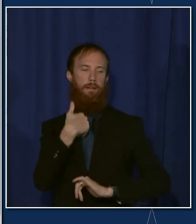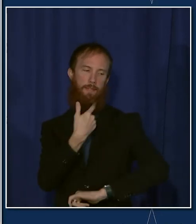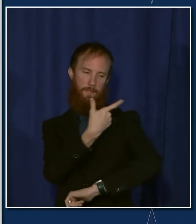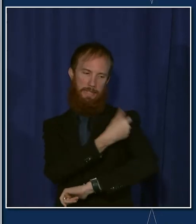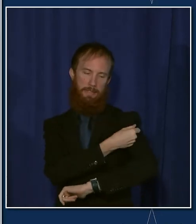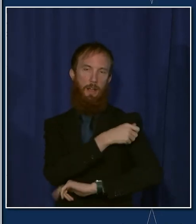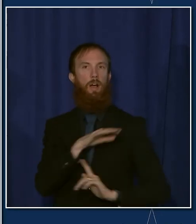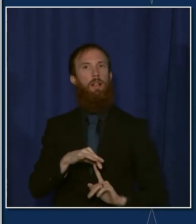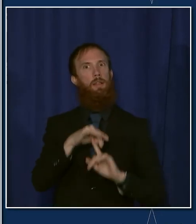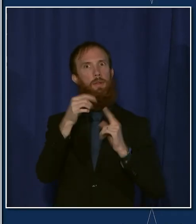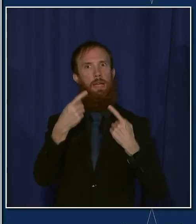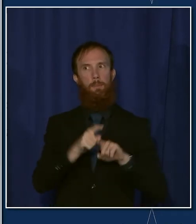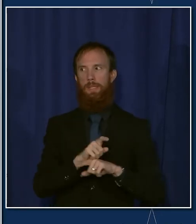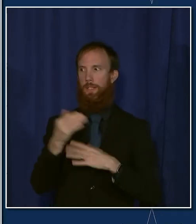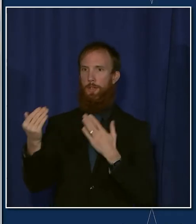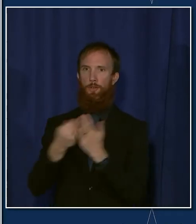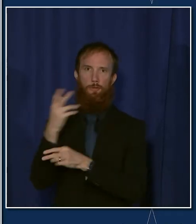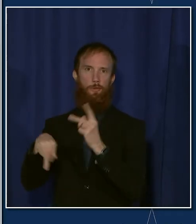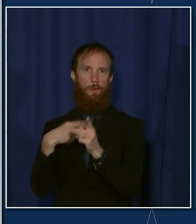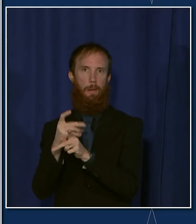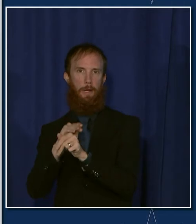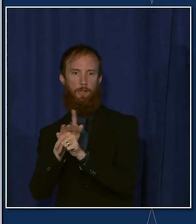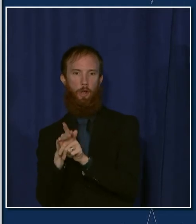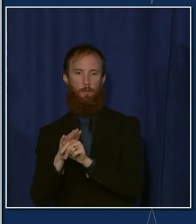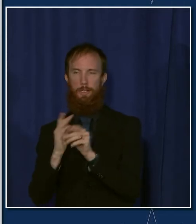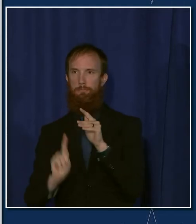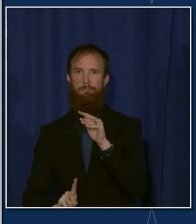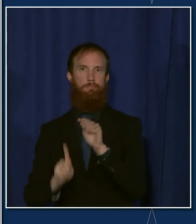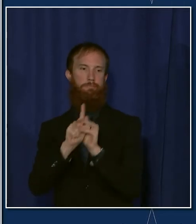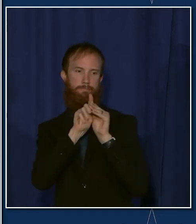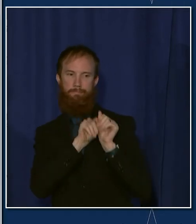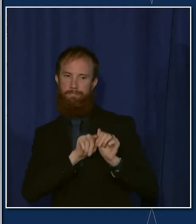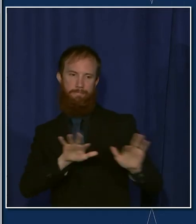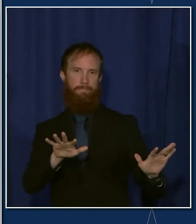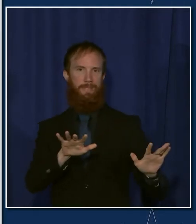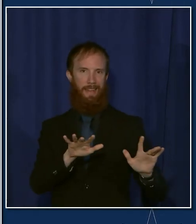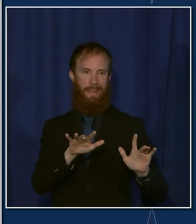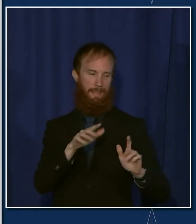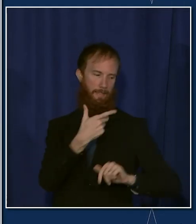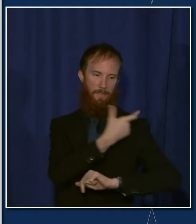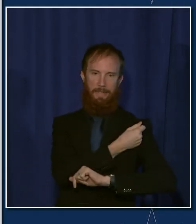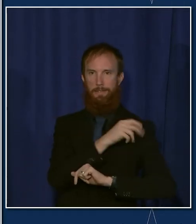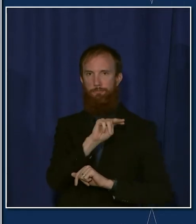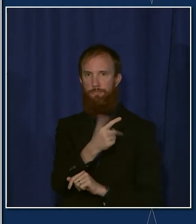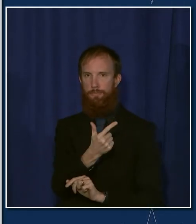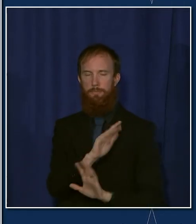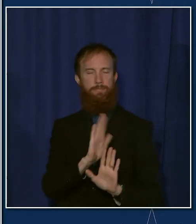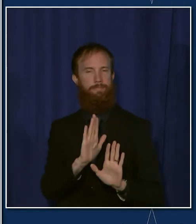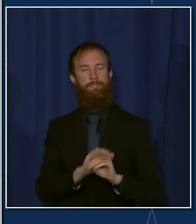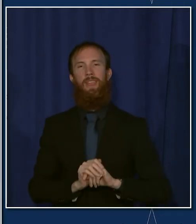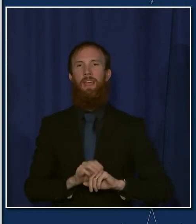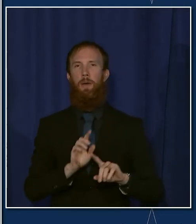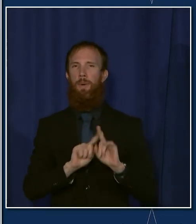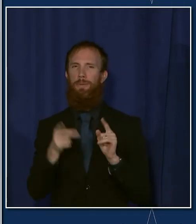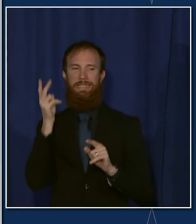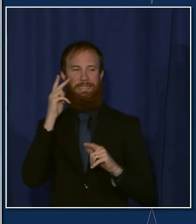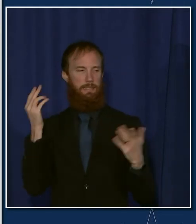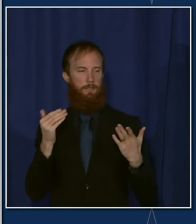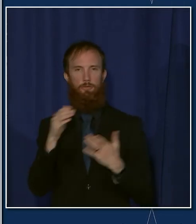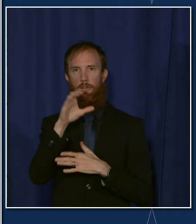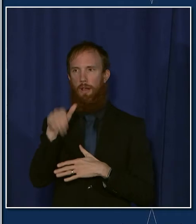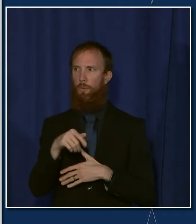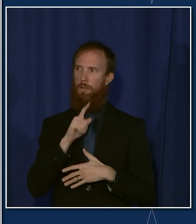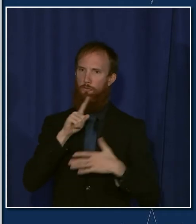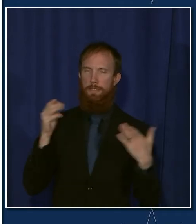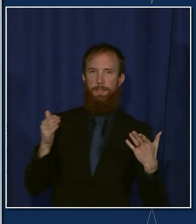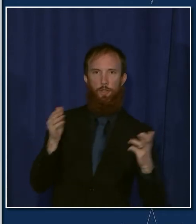emerges and the vaccines don't work. But what we've been able to see is here in Chicago, with continued focus on building vaccine